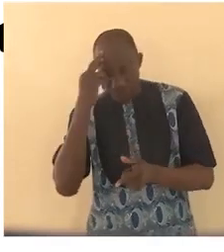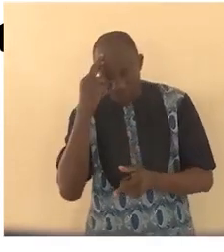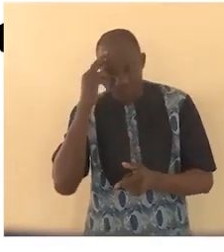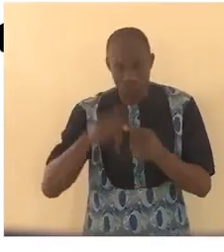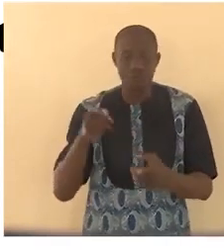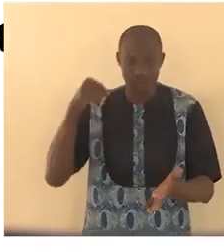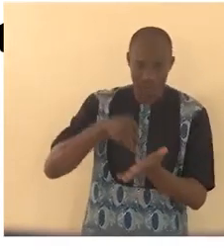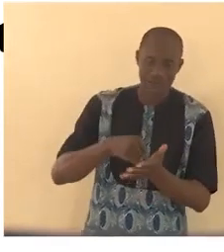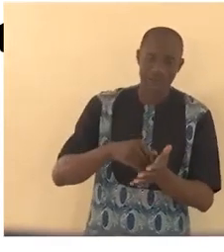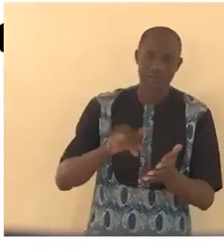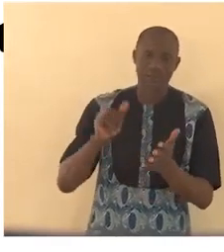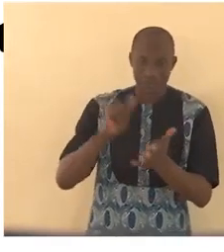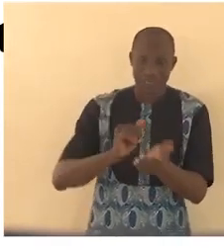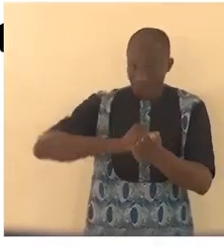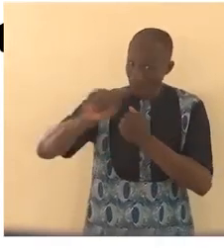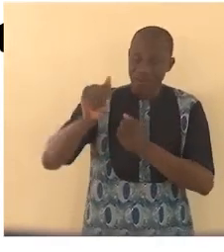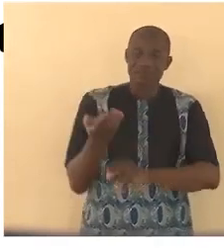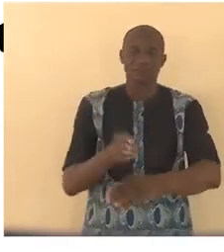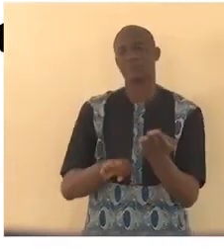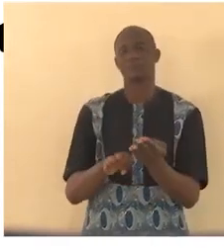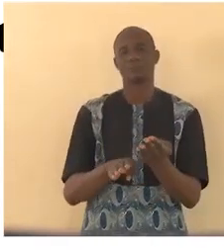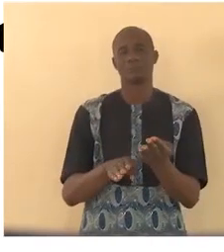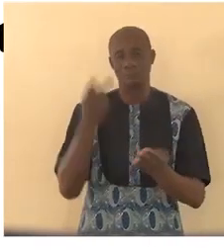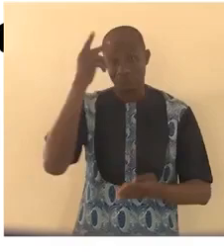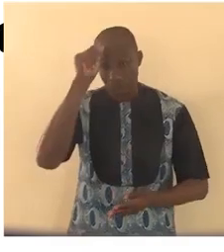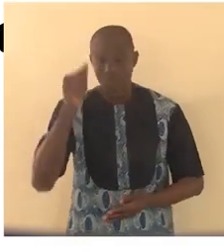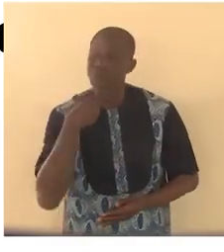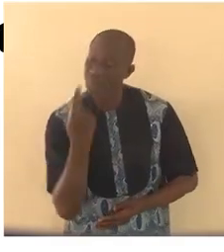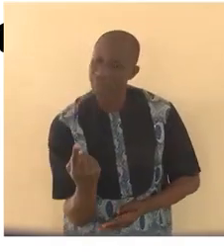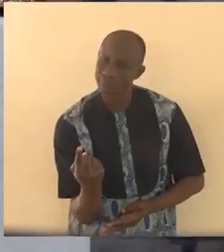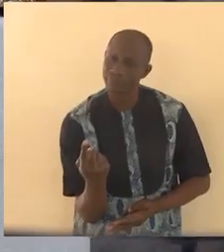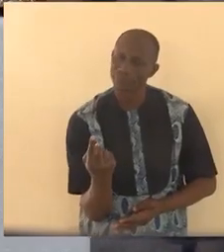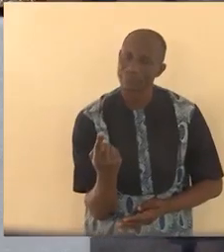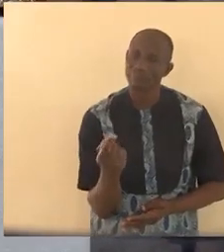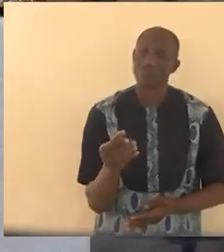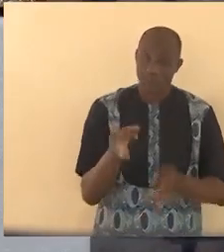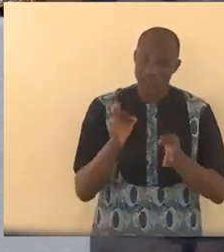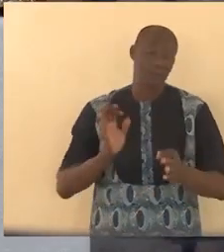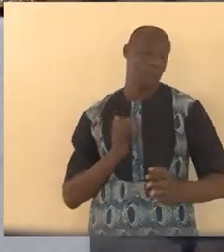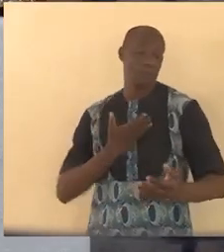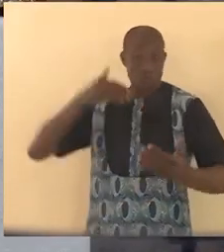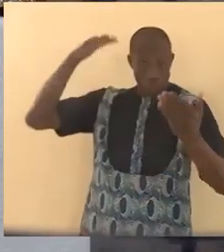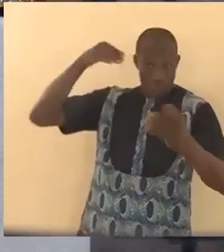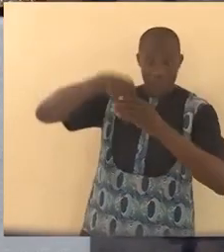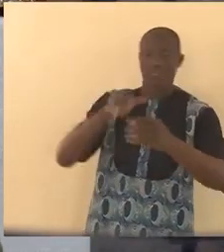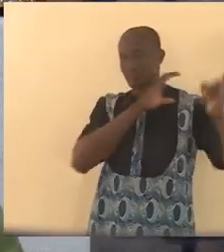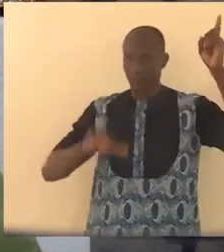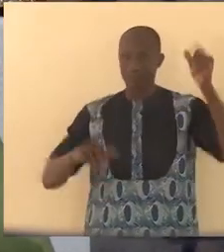it which transcends death. I mean, didn't St. Paul say, if our hope in